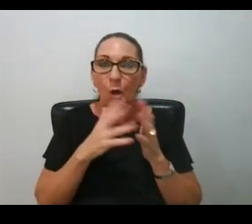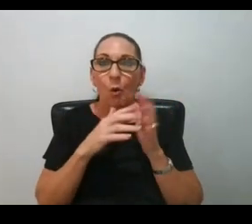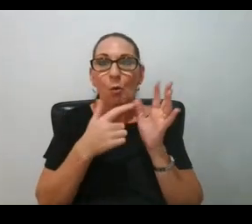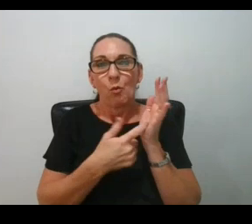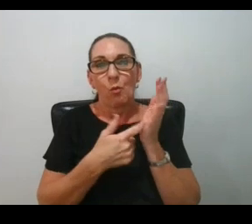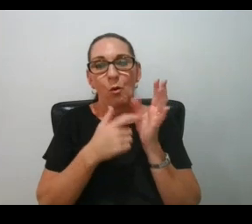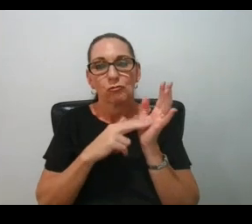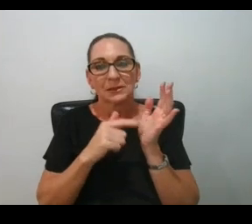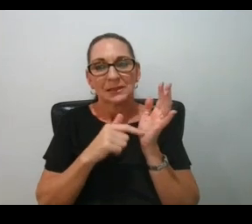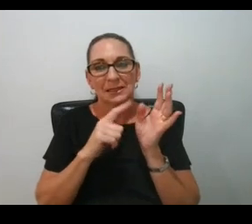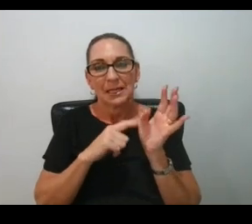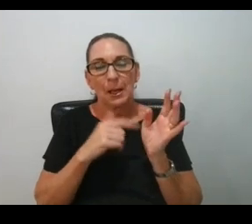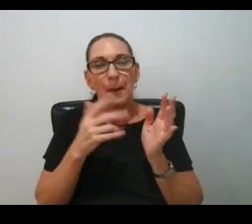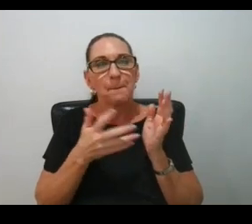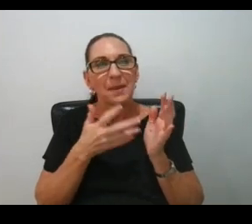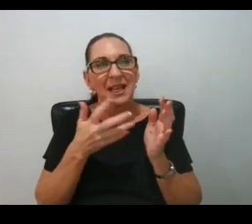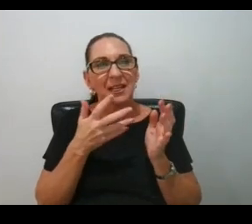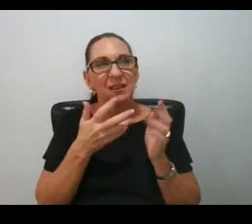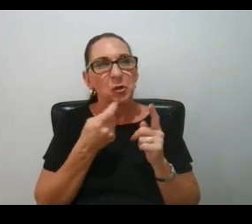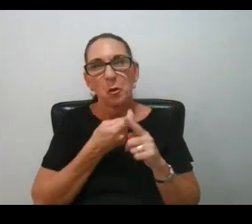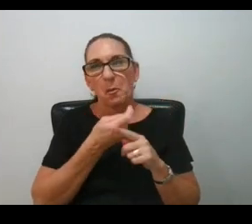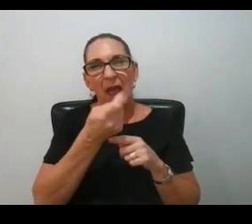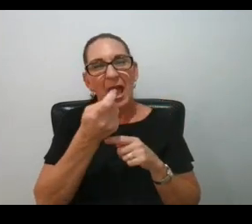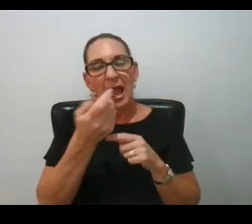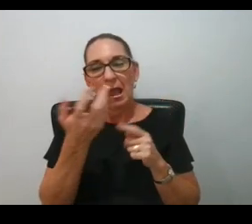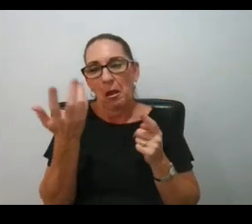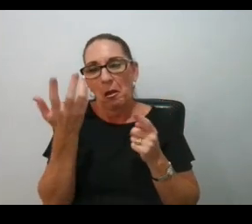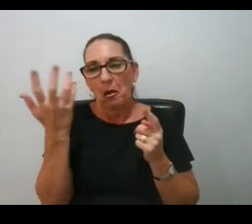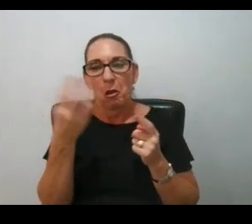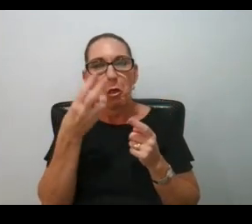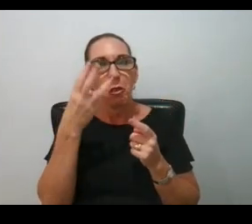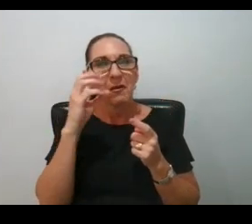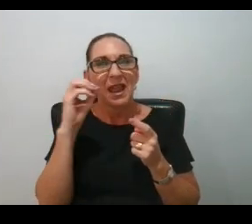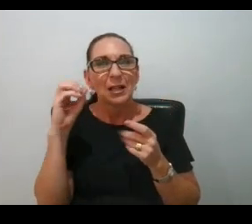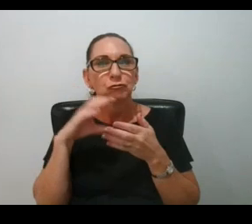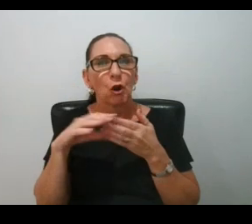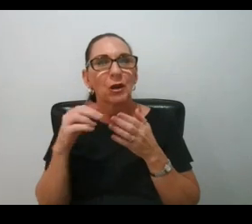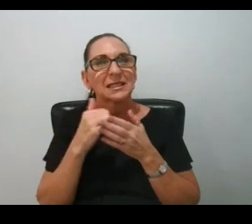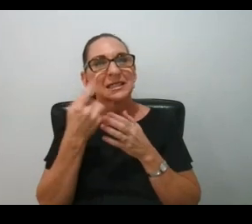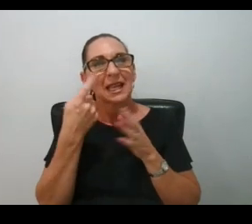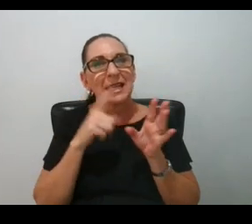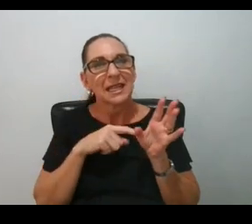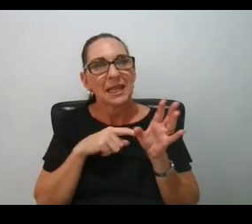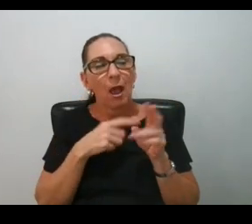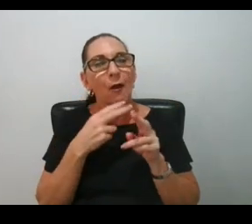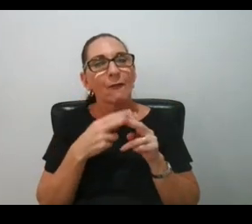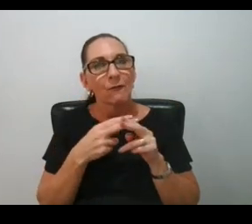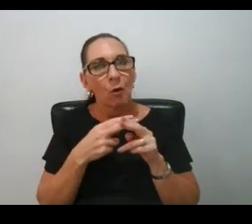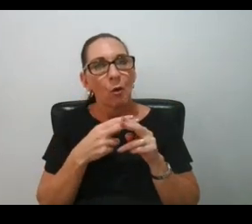where you pay, let's pick a figure, $300 a year to allow